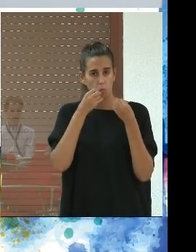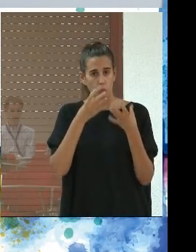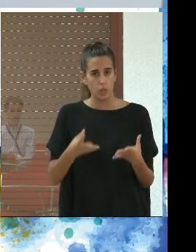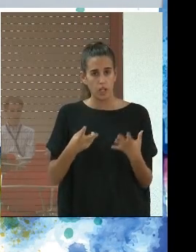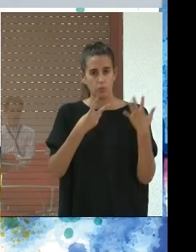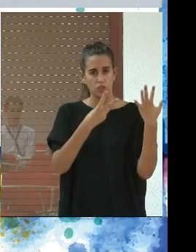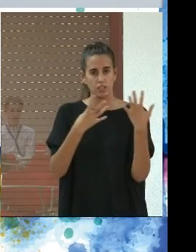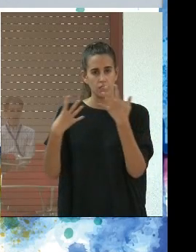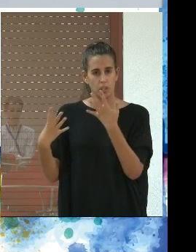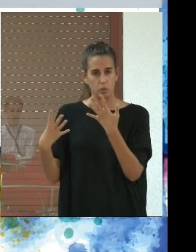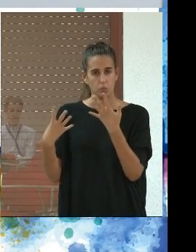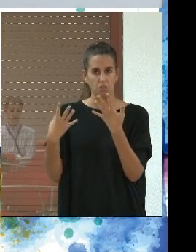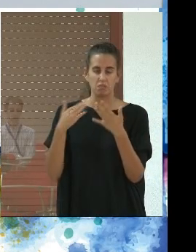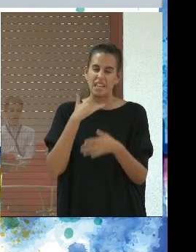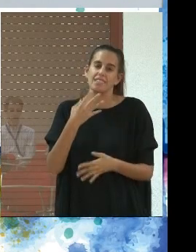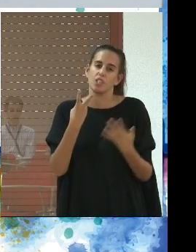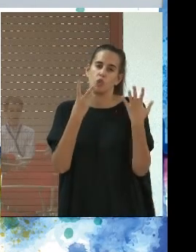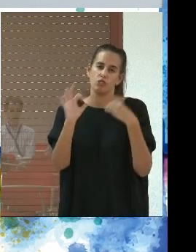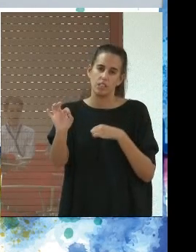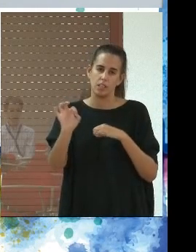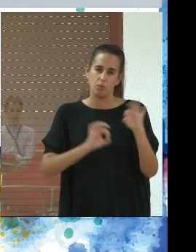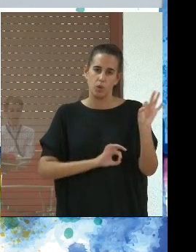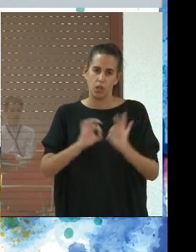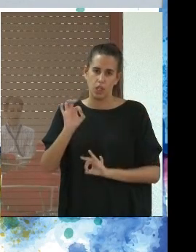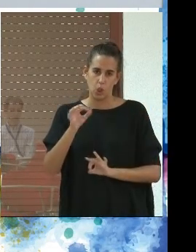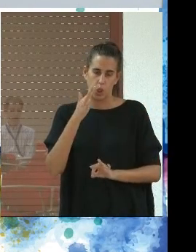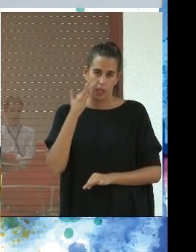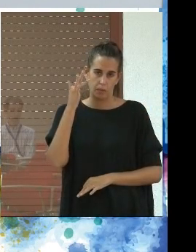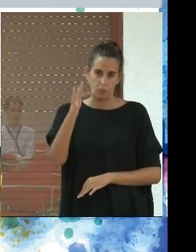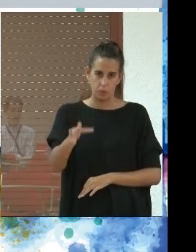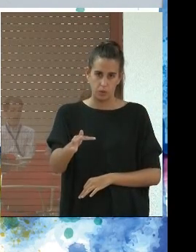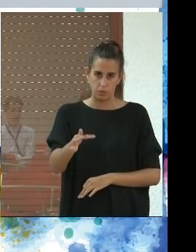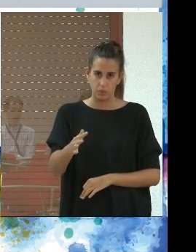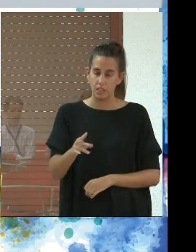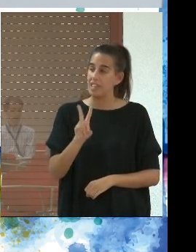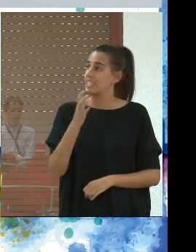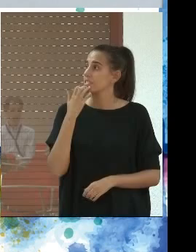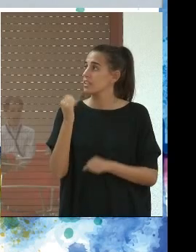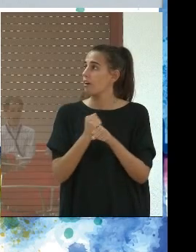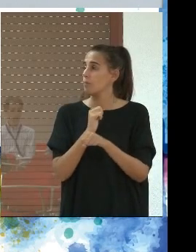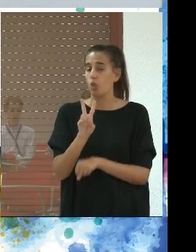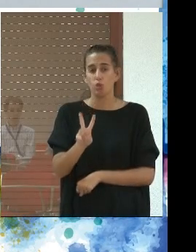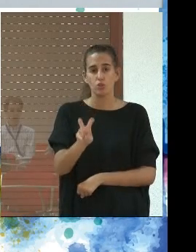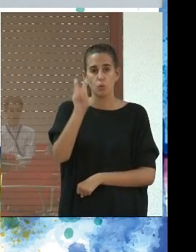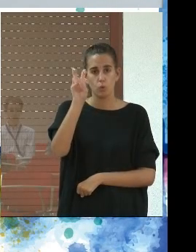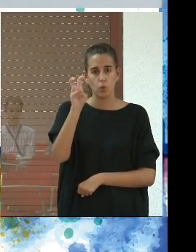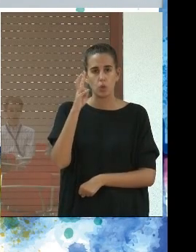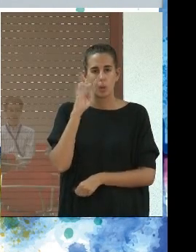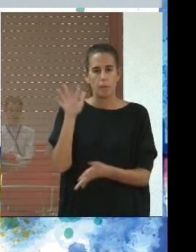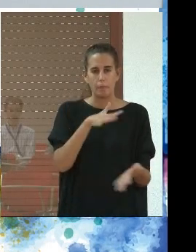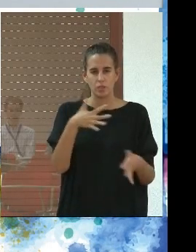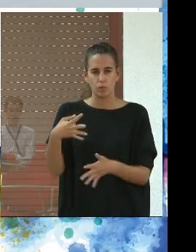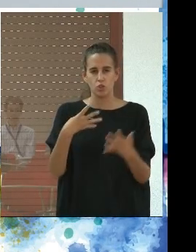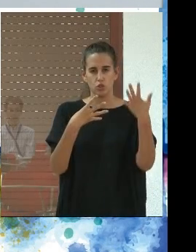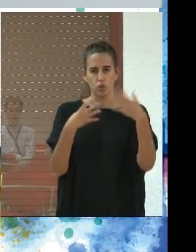a good average 79% of accuracy rate. When we increase the time